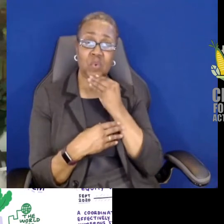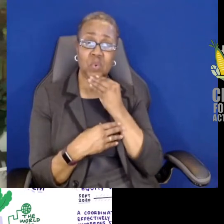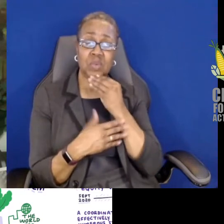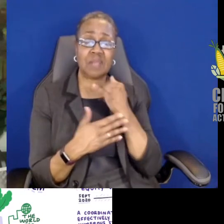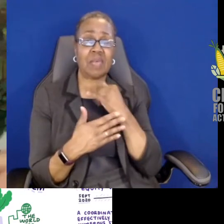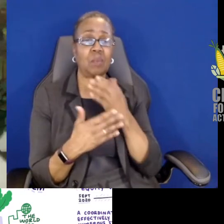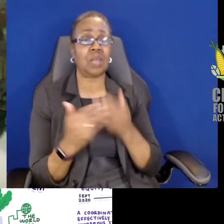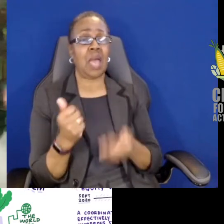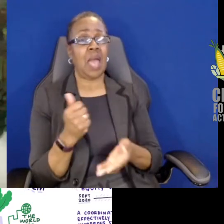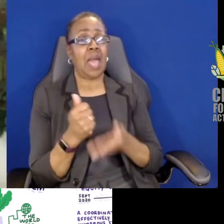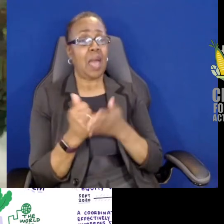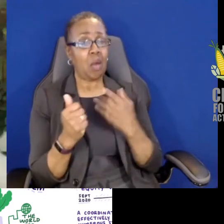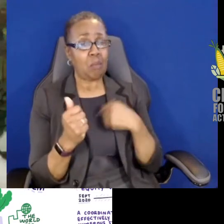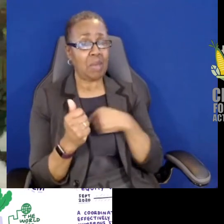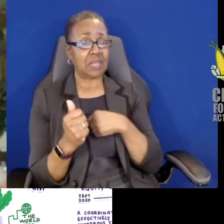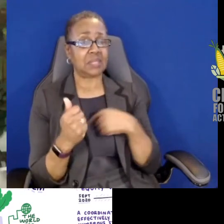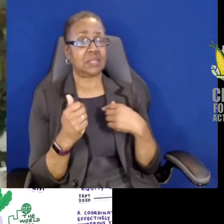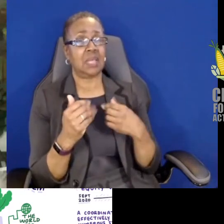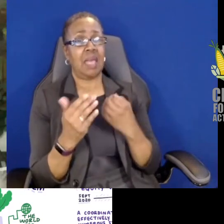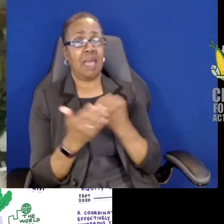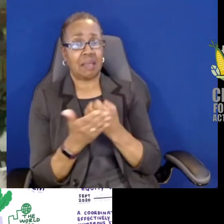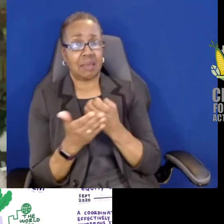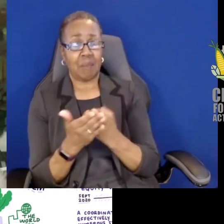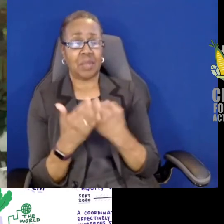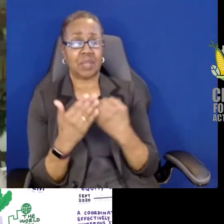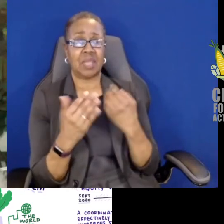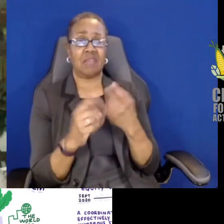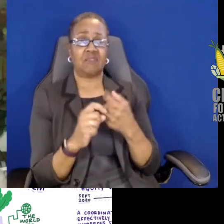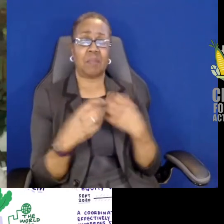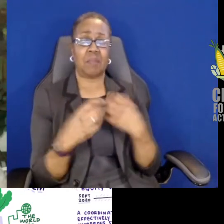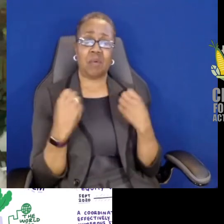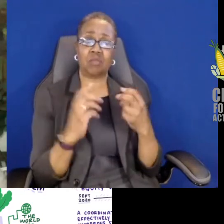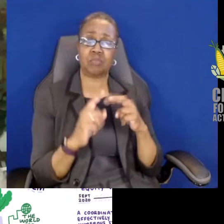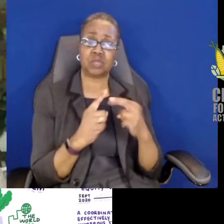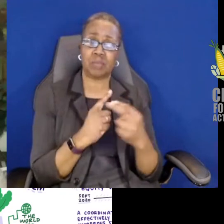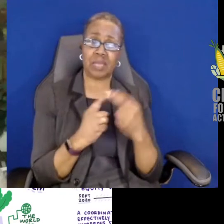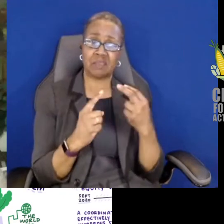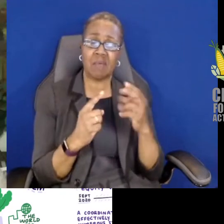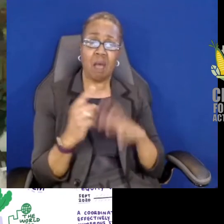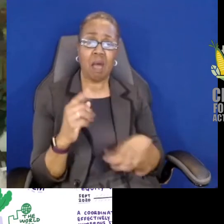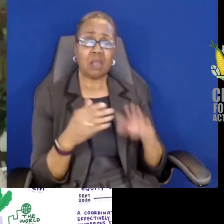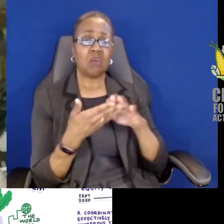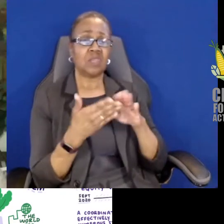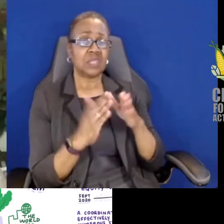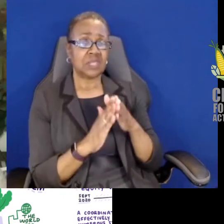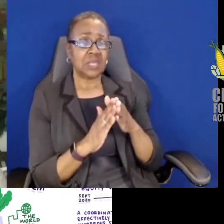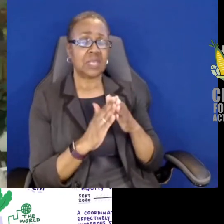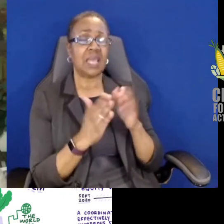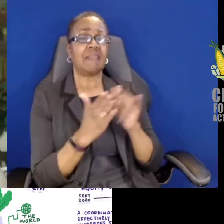this throughout the city, and how important it is for healing, for,